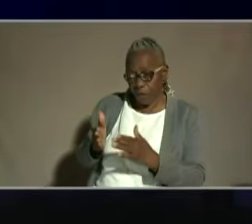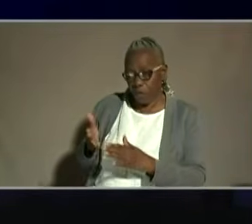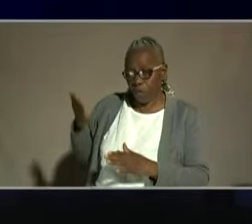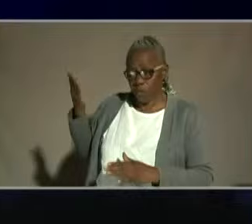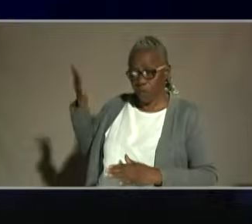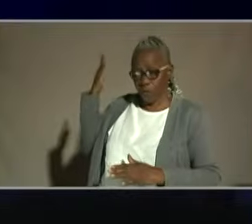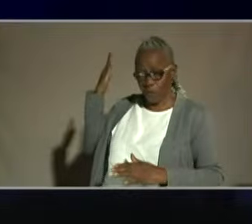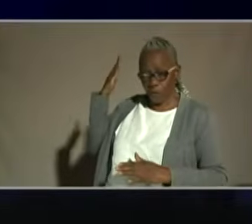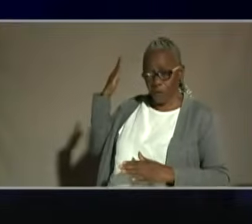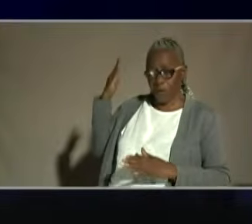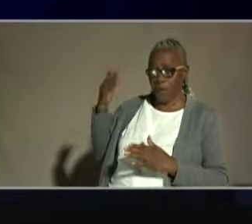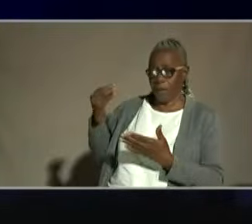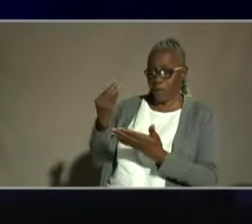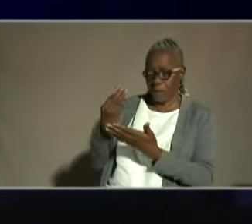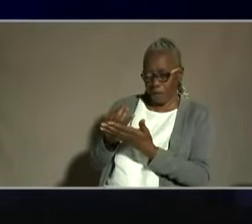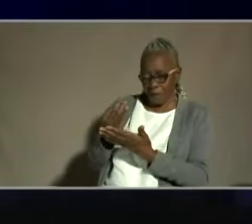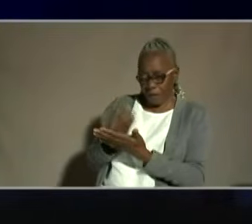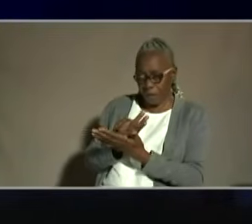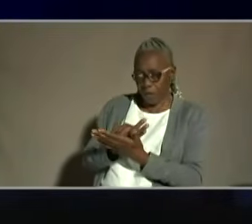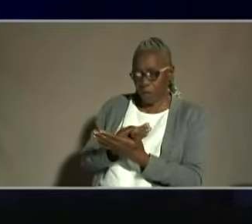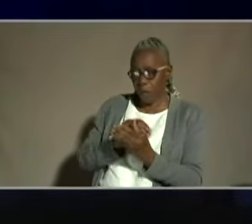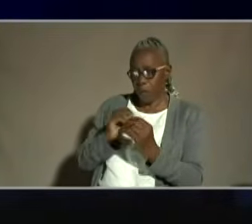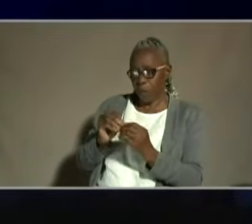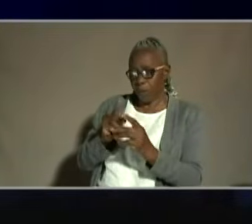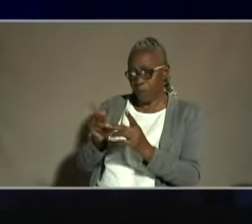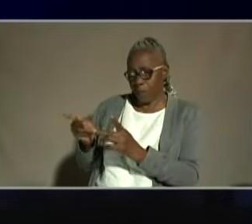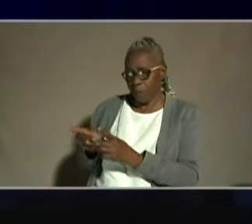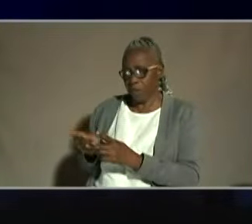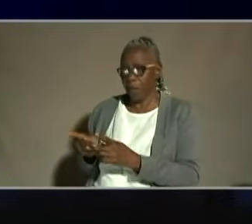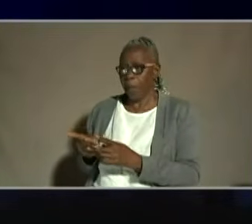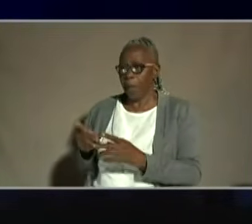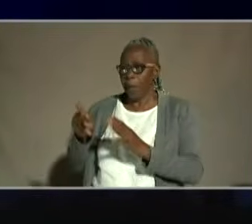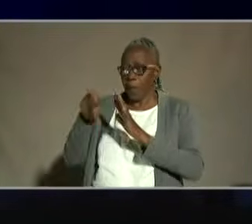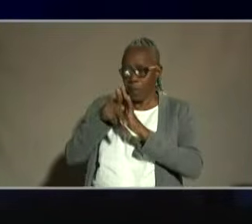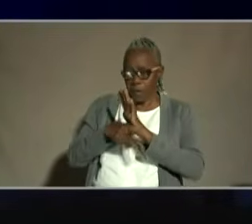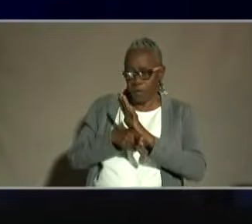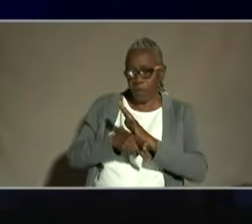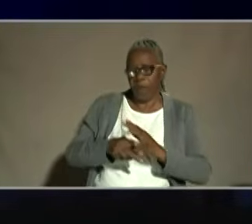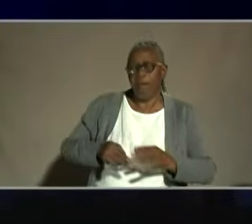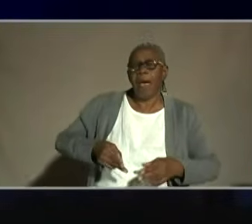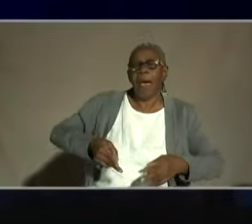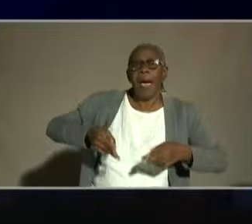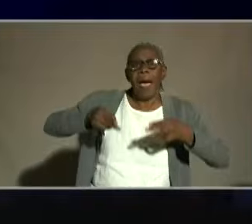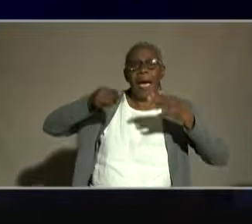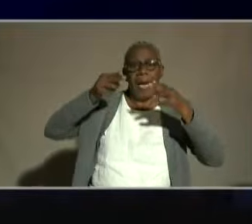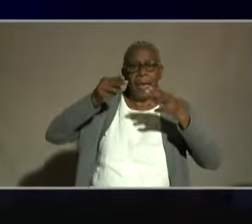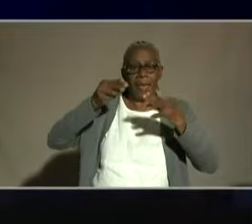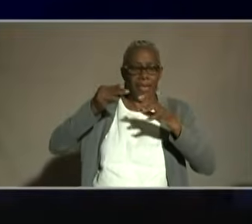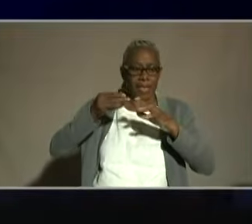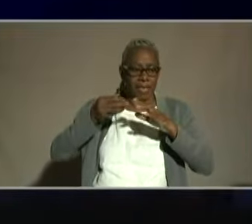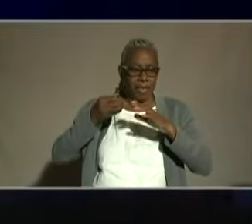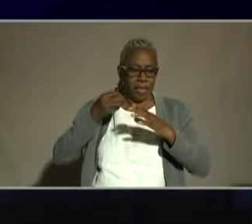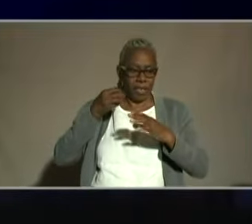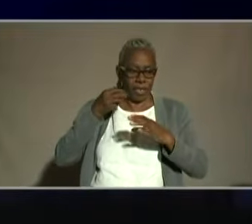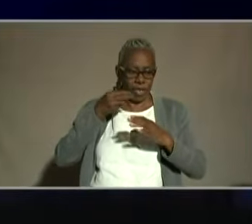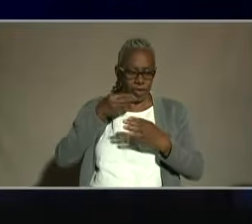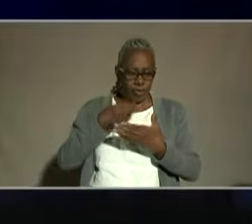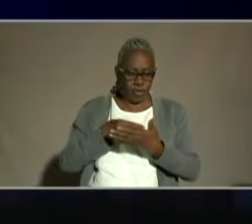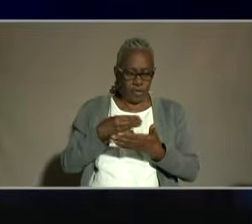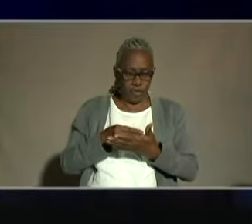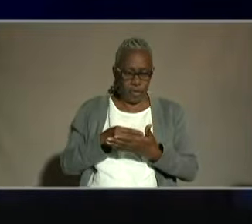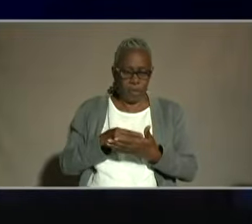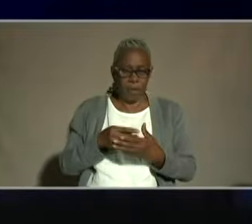that put in place a policy of high interest rate, for which he acted as a broker for